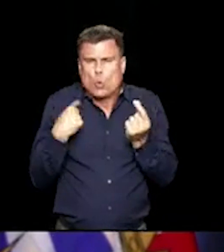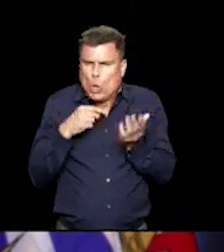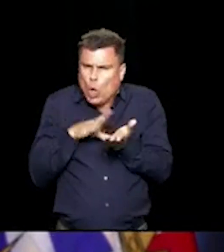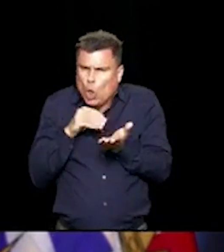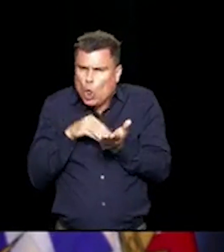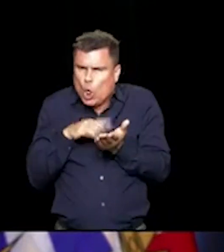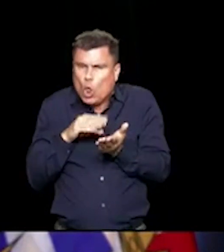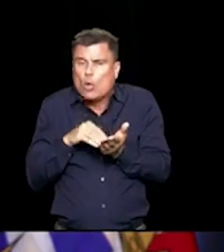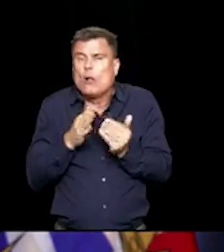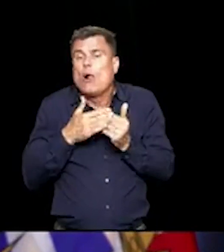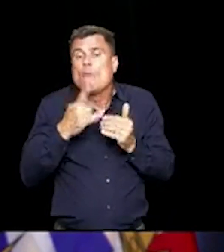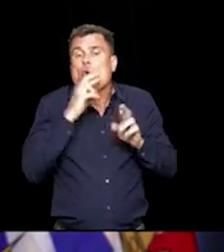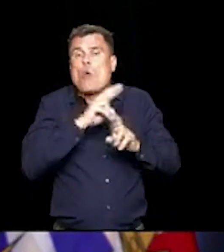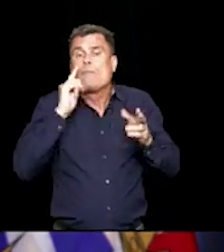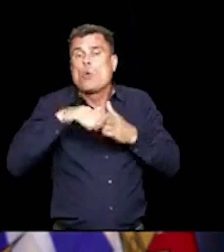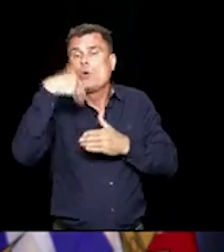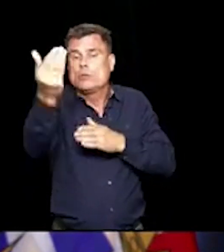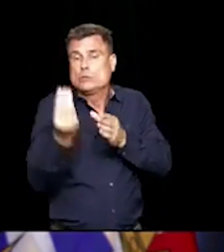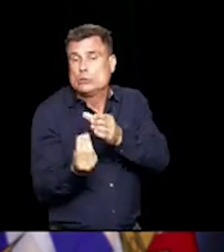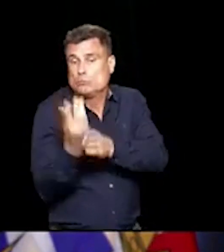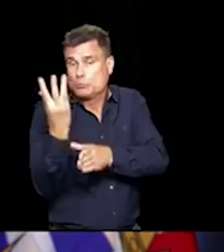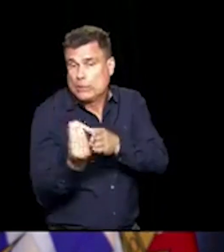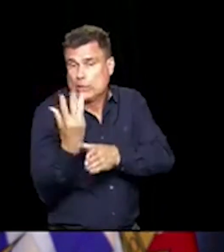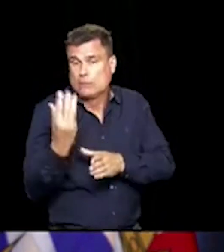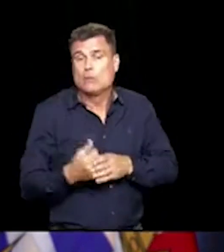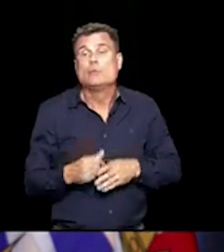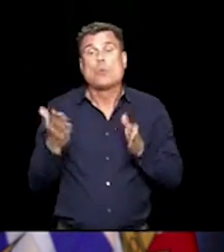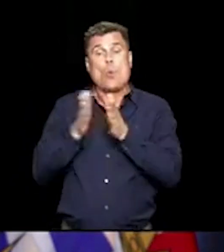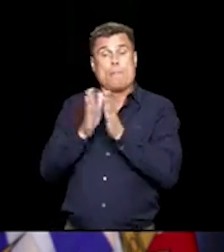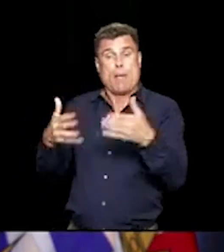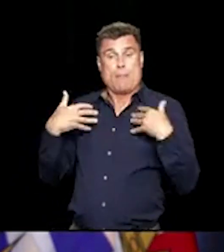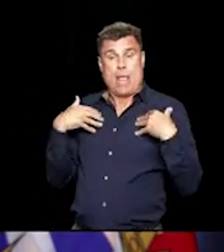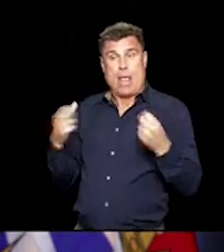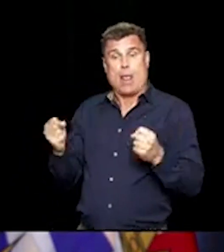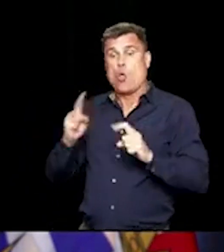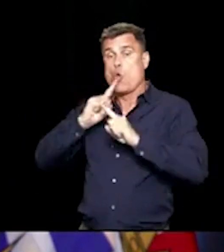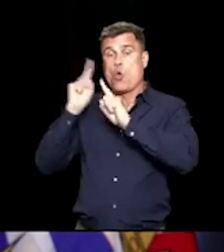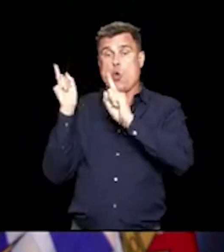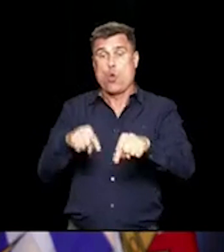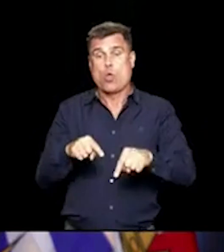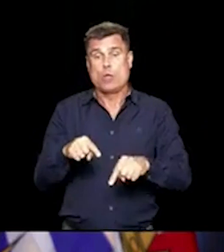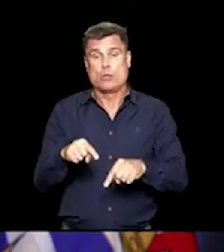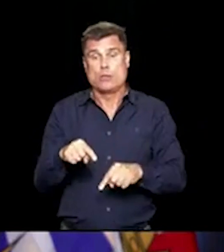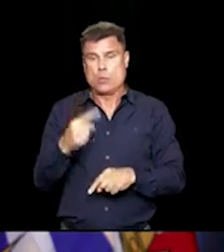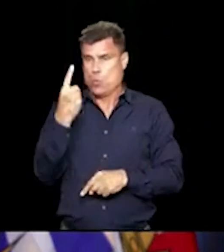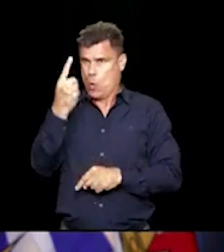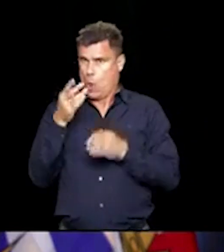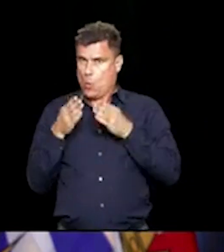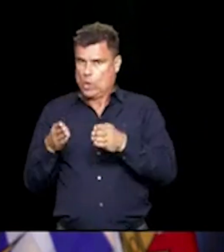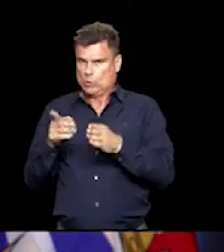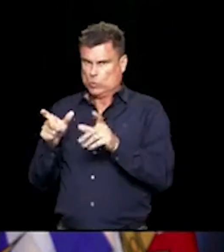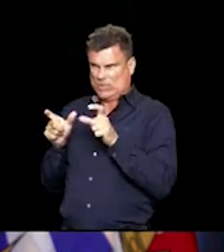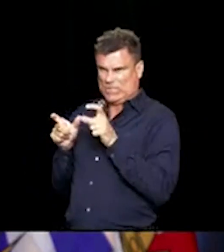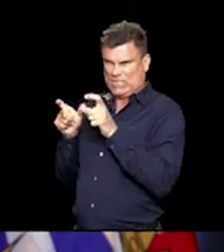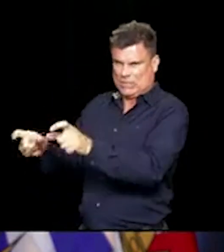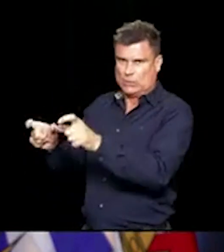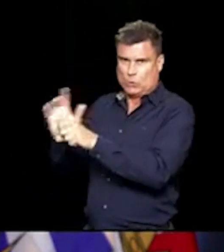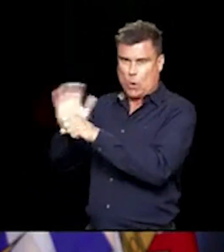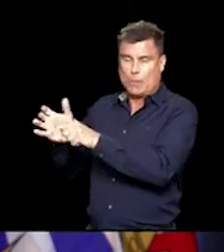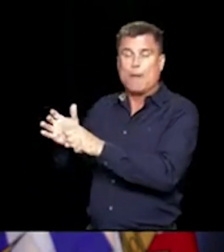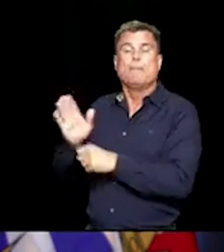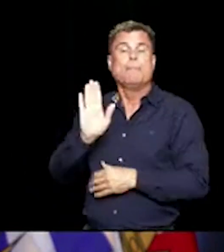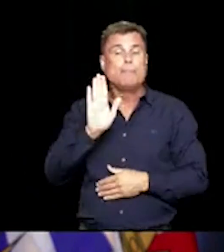so public health orders, officer orders, are one way that we stop the spread.